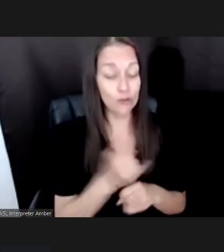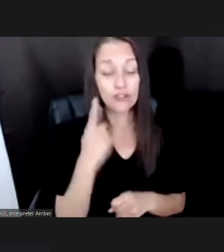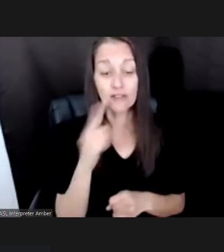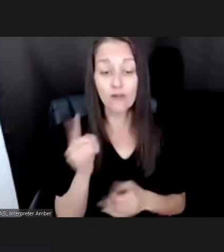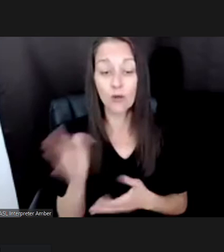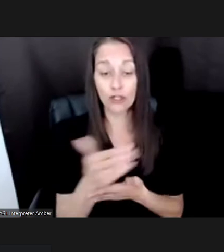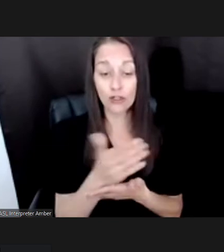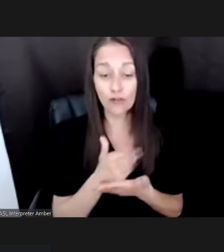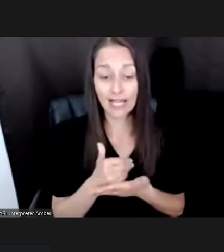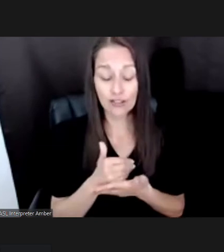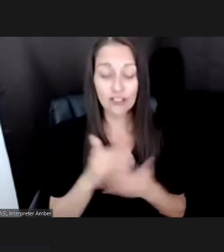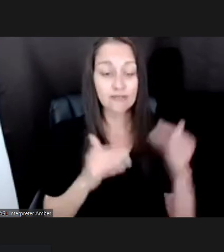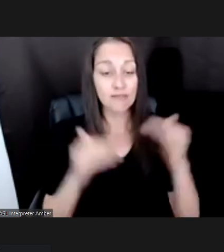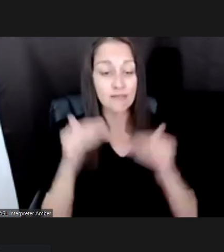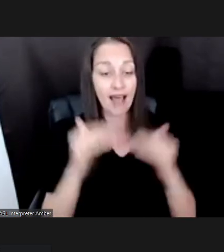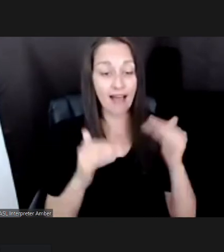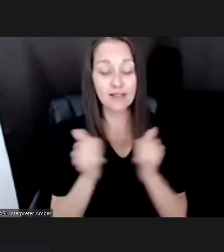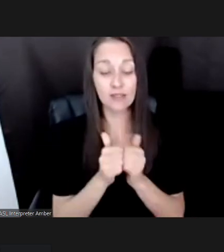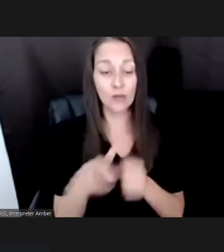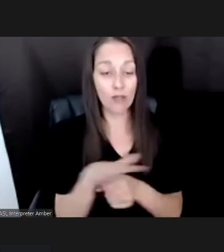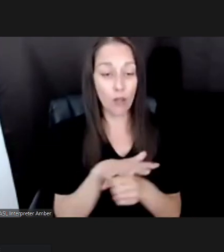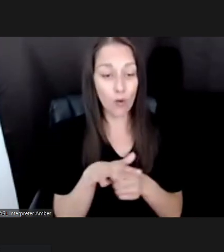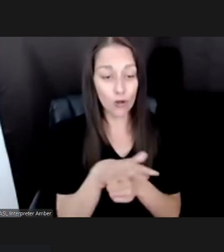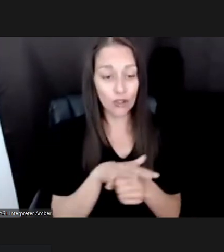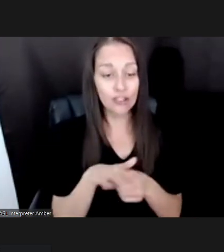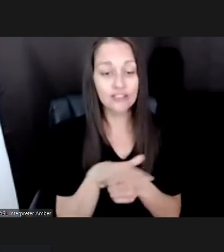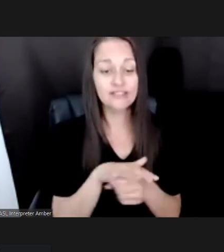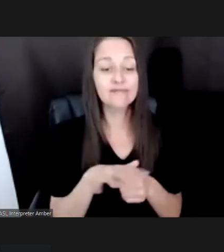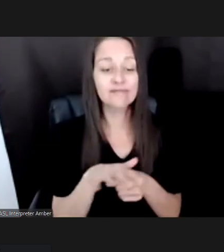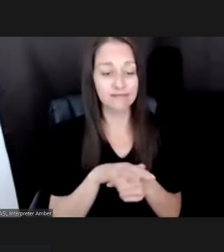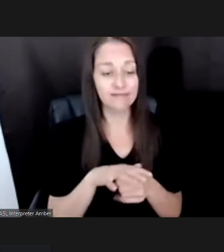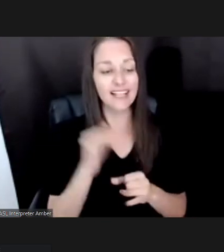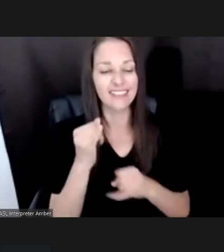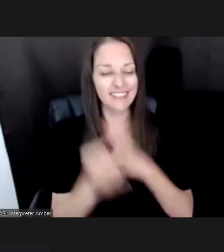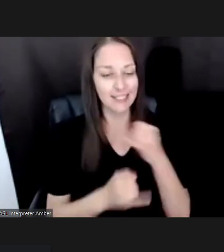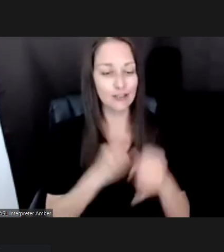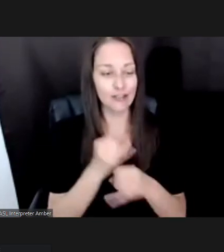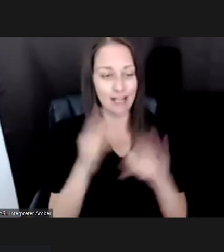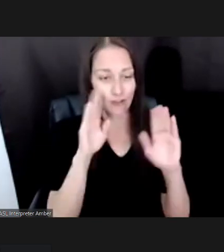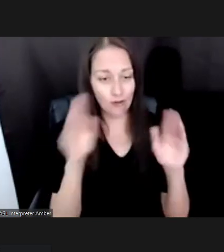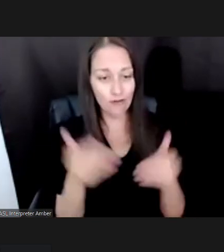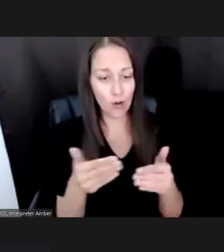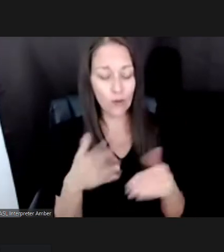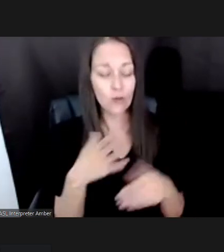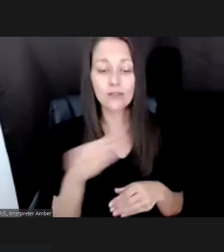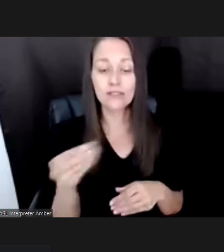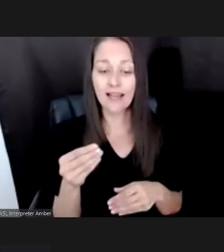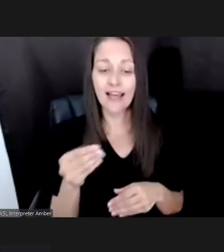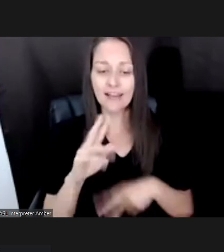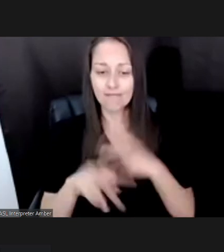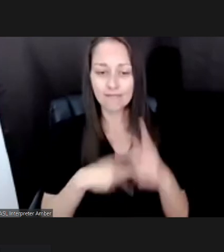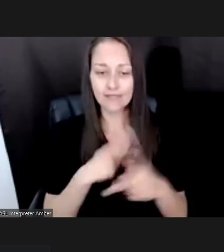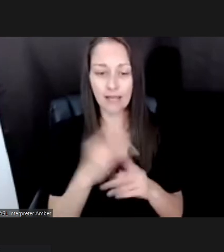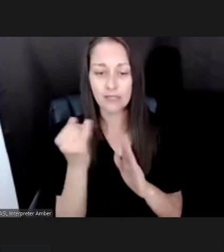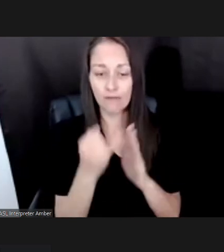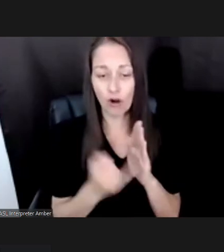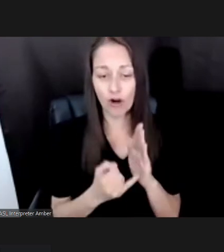the balance between local and international focus, and the kinds of artists and audiences being